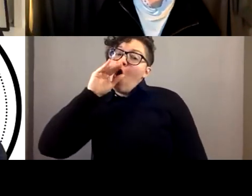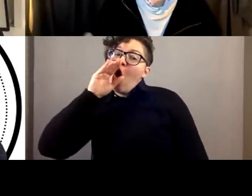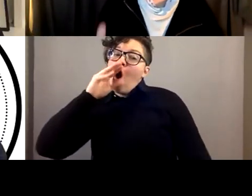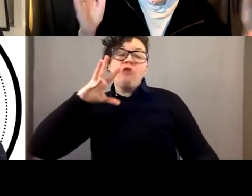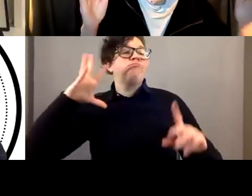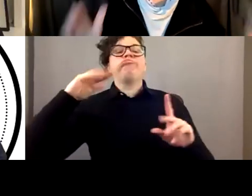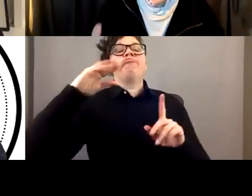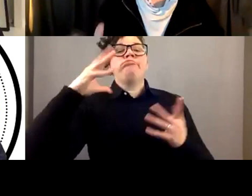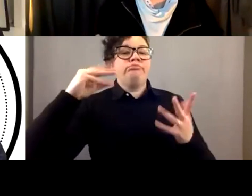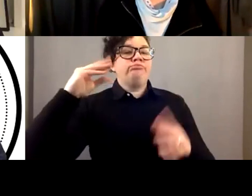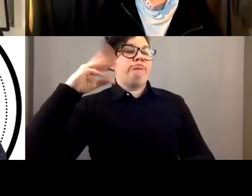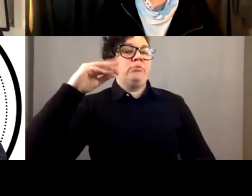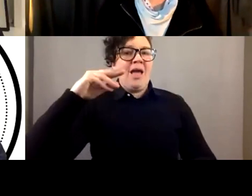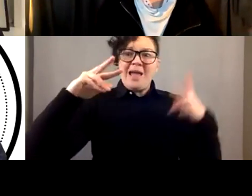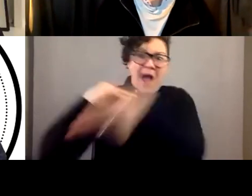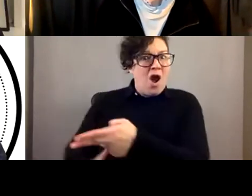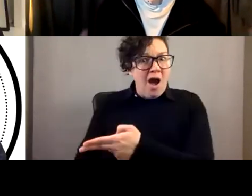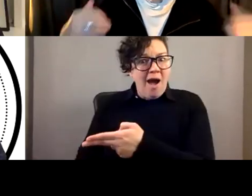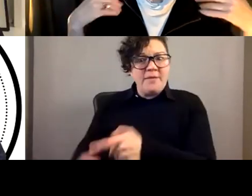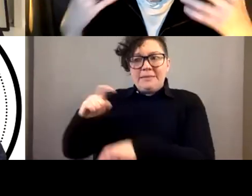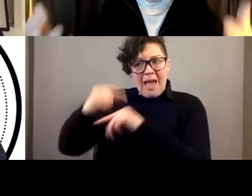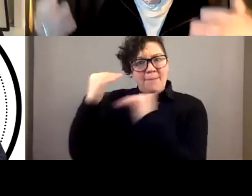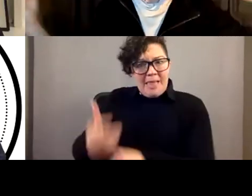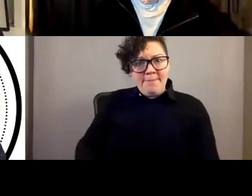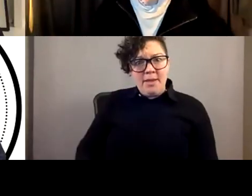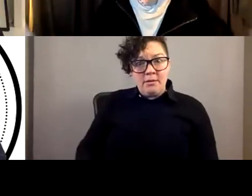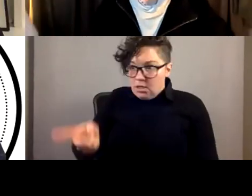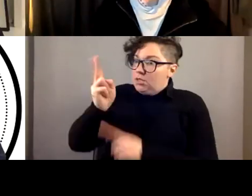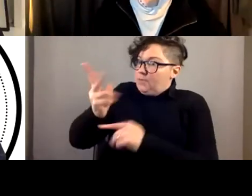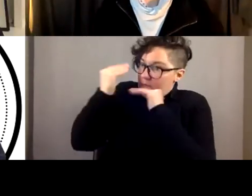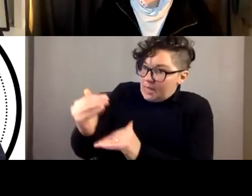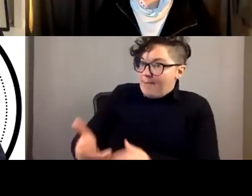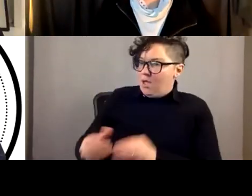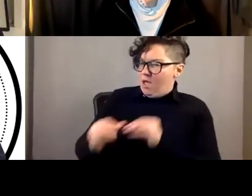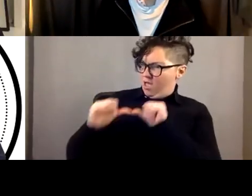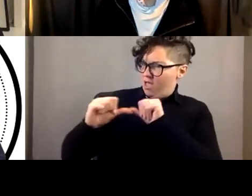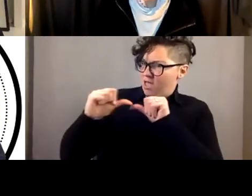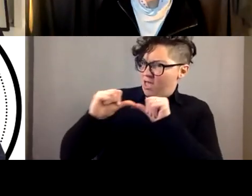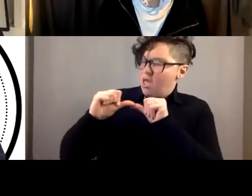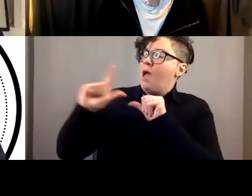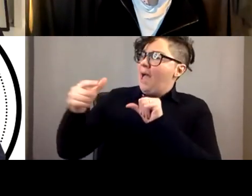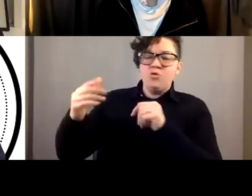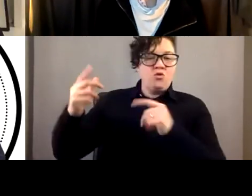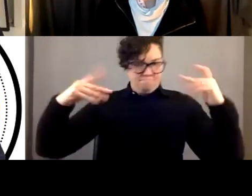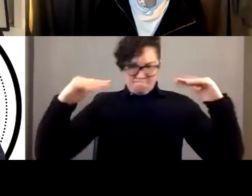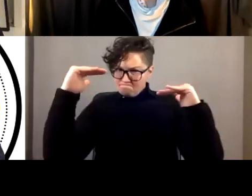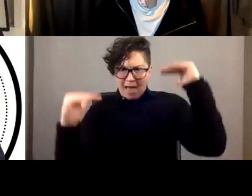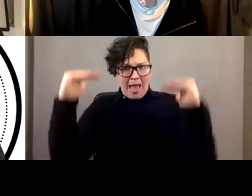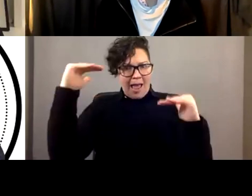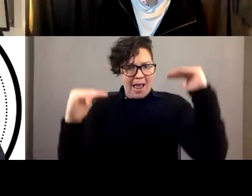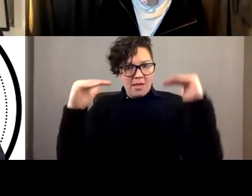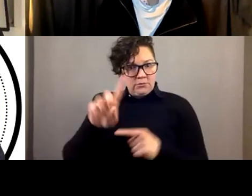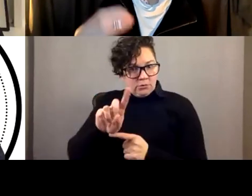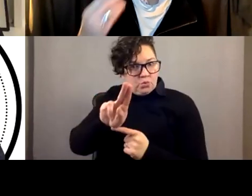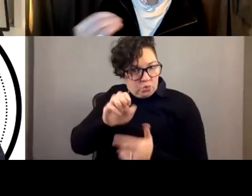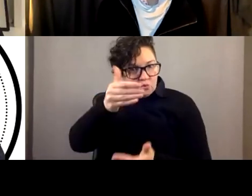have to actually put a limit on how much time you can talk. You have to give voice to the other side. And it is as though we have lost